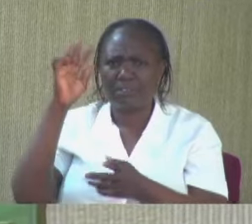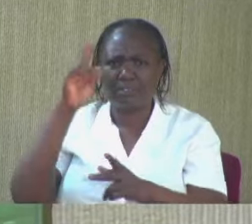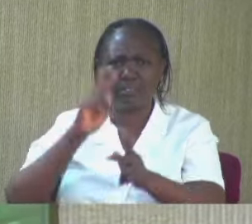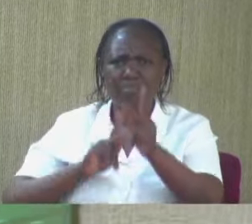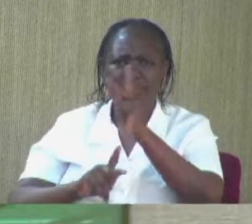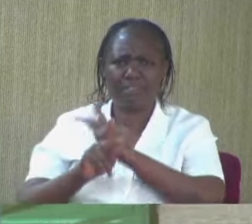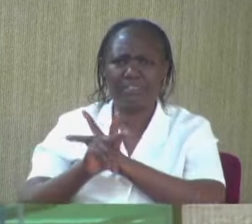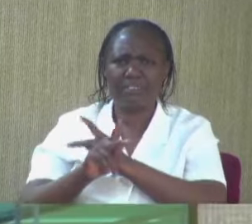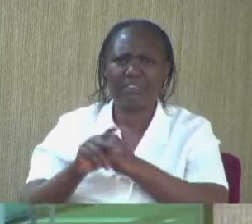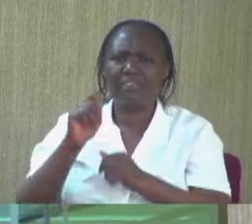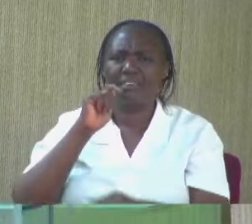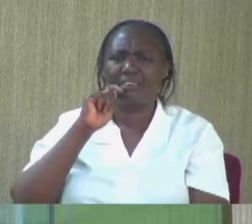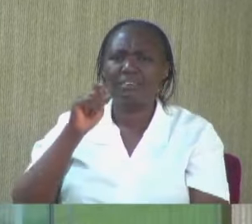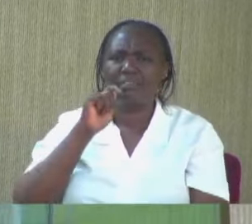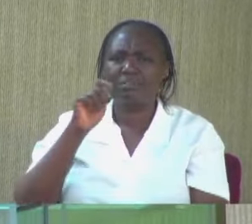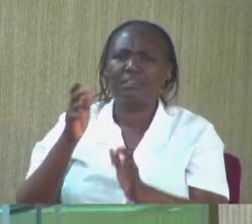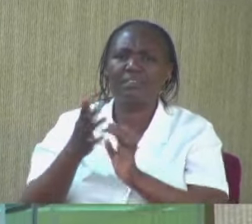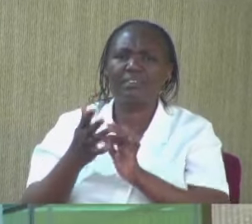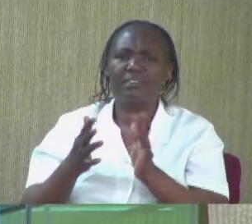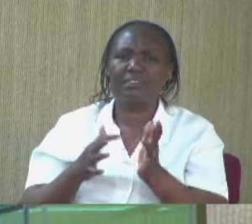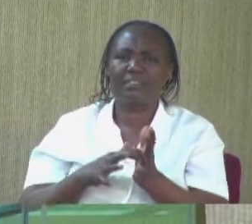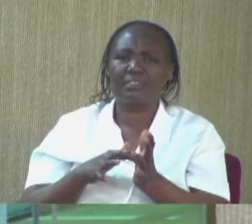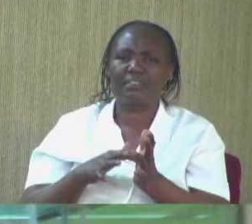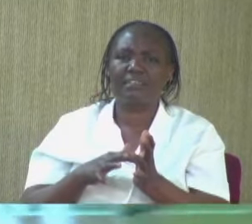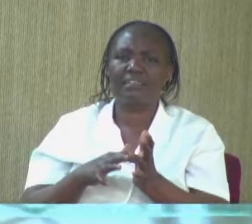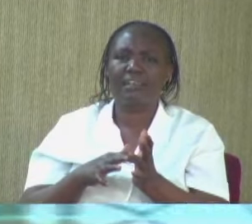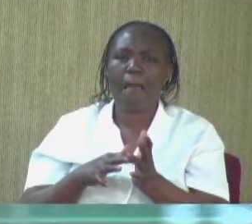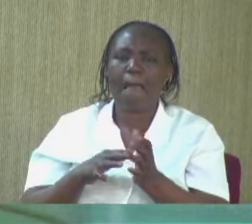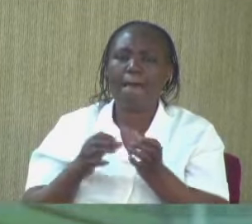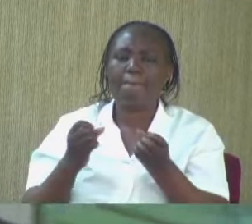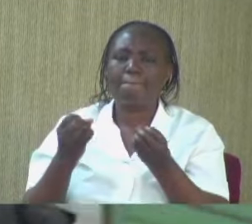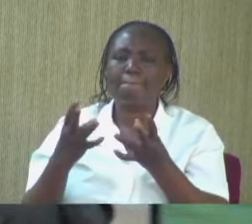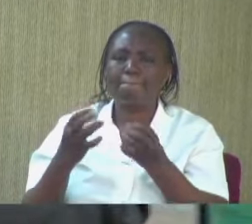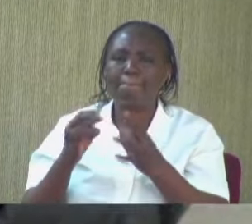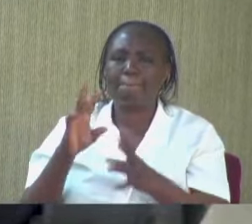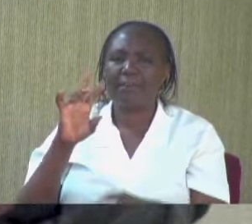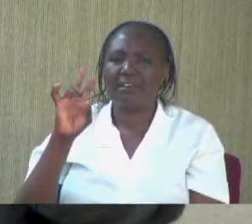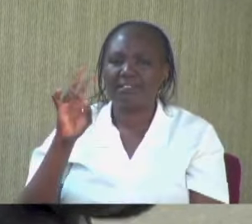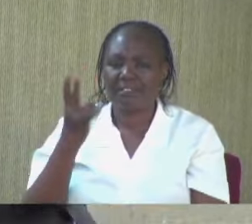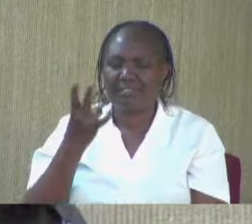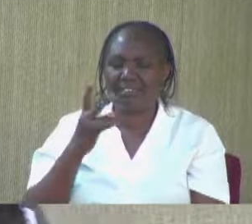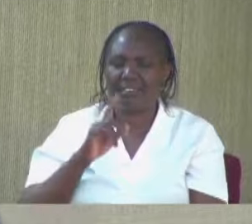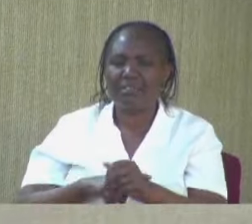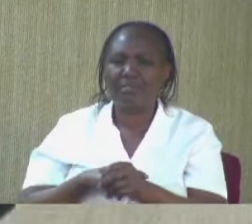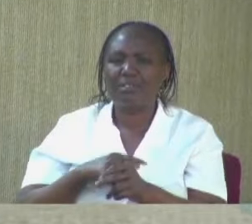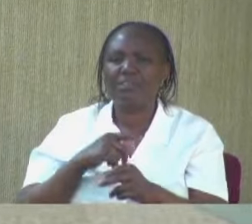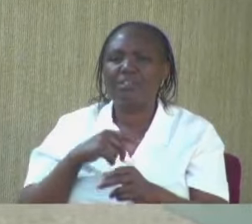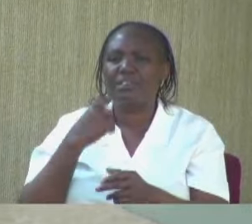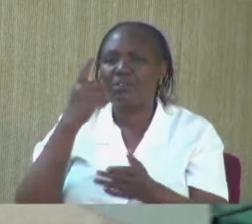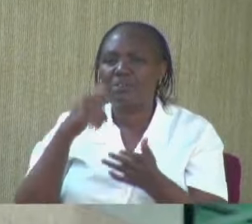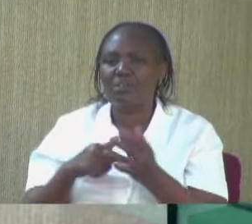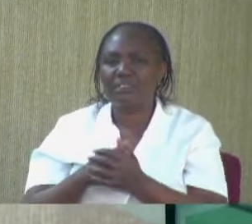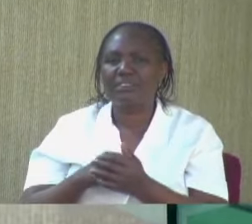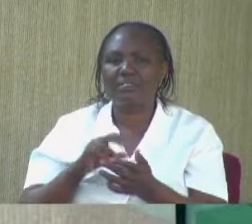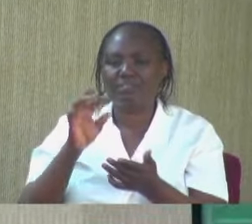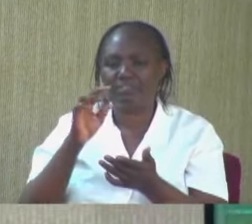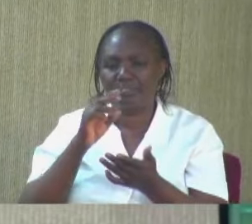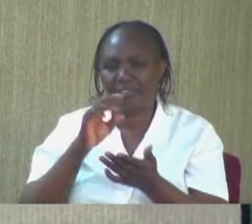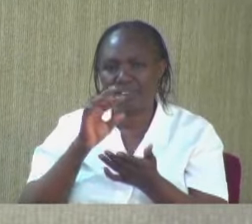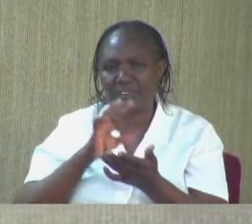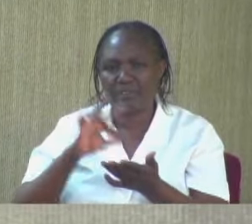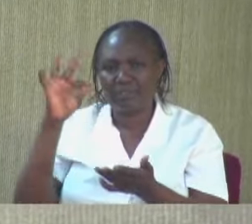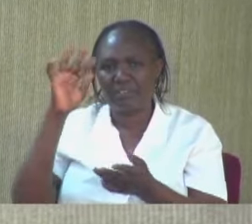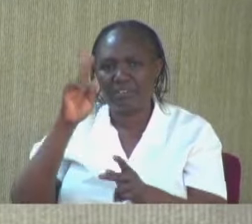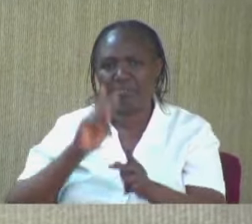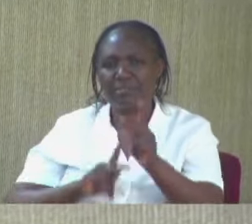It is the testimony of Jesus. You see, most Adventists, when you say the spirit of prophecy, what comes to mind are the writings of